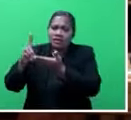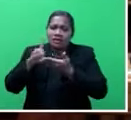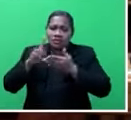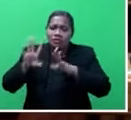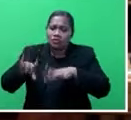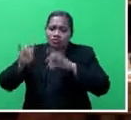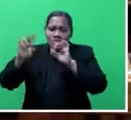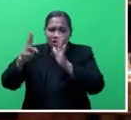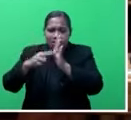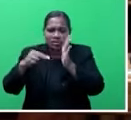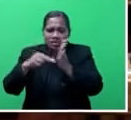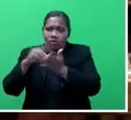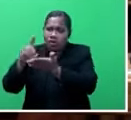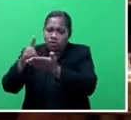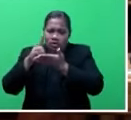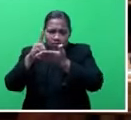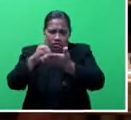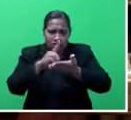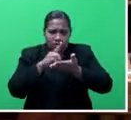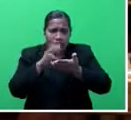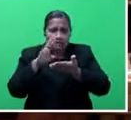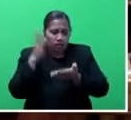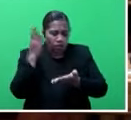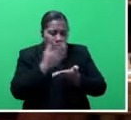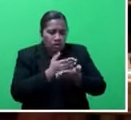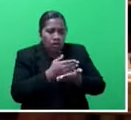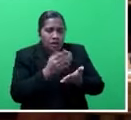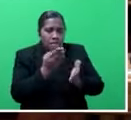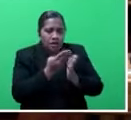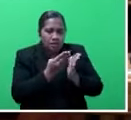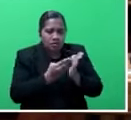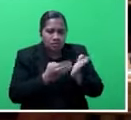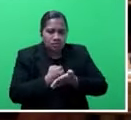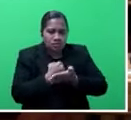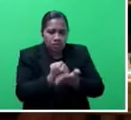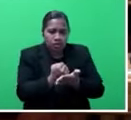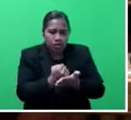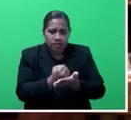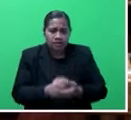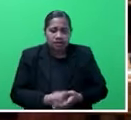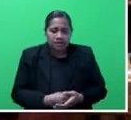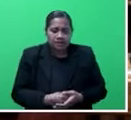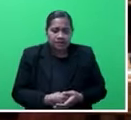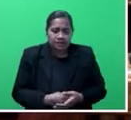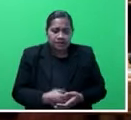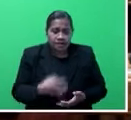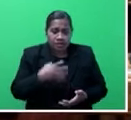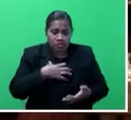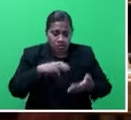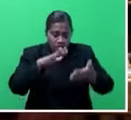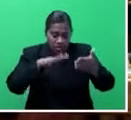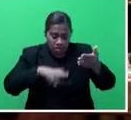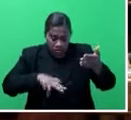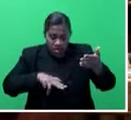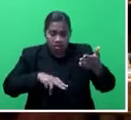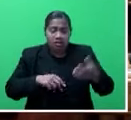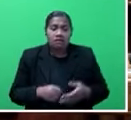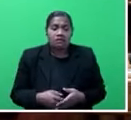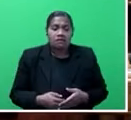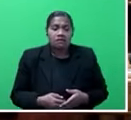Australia and New Zealand for direct budget support. And further down, The line in relation to